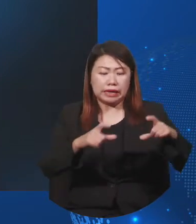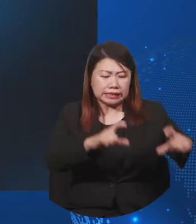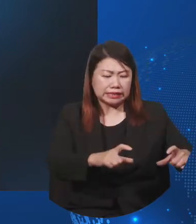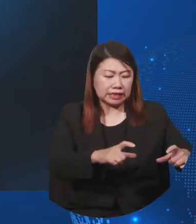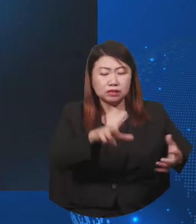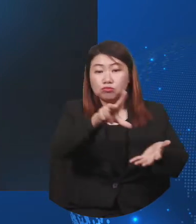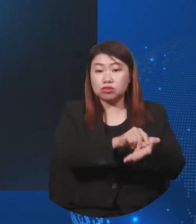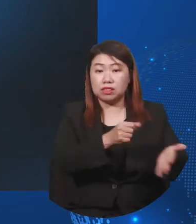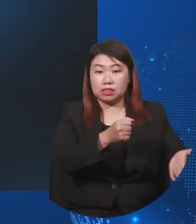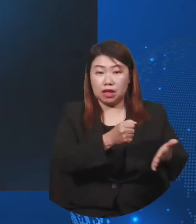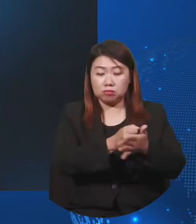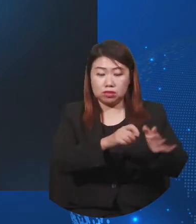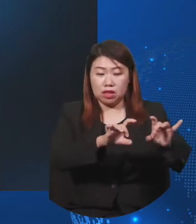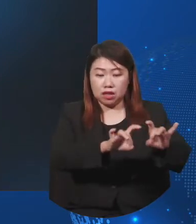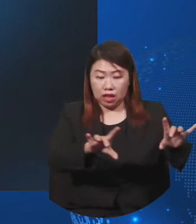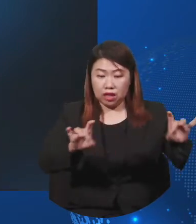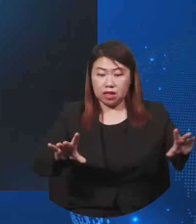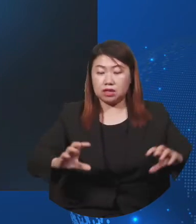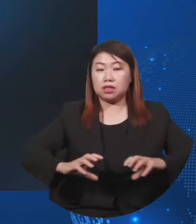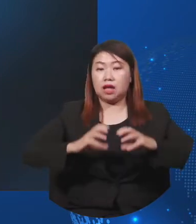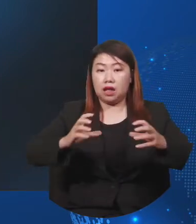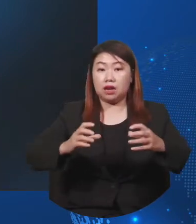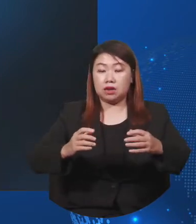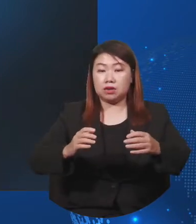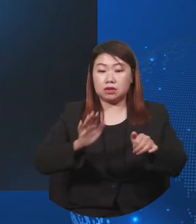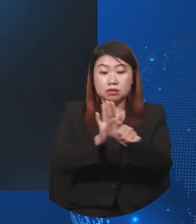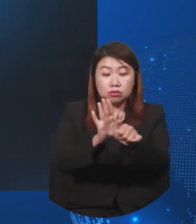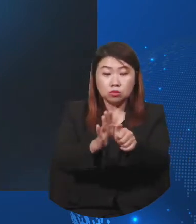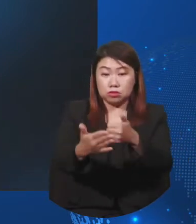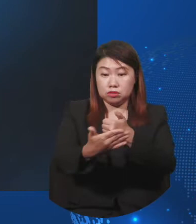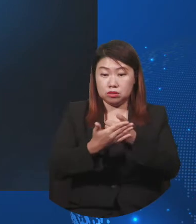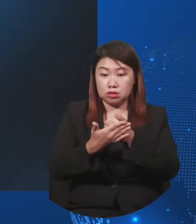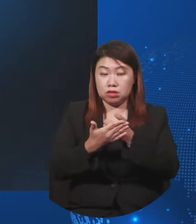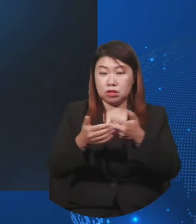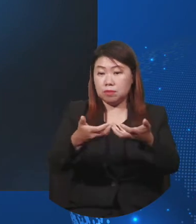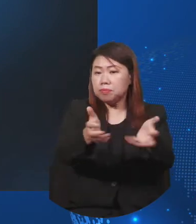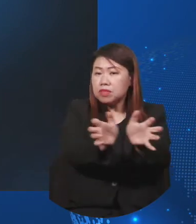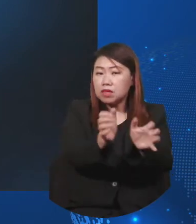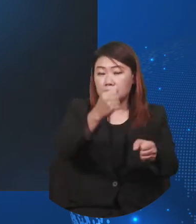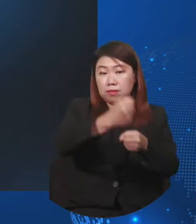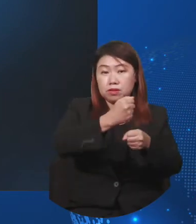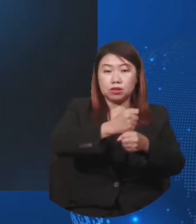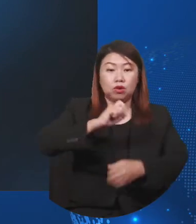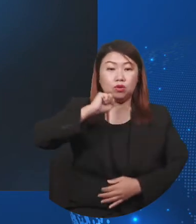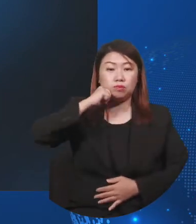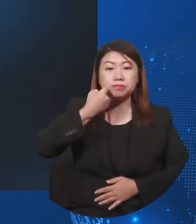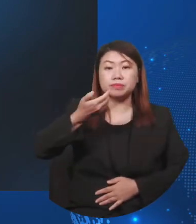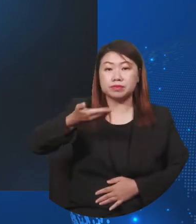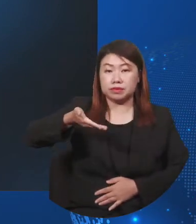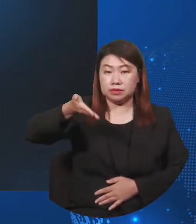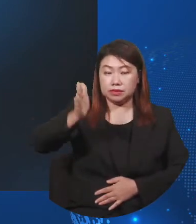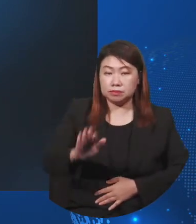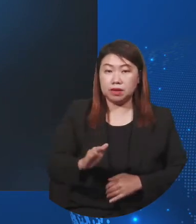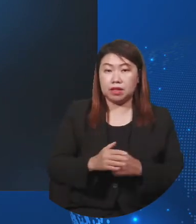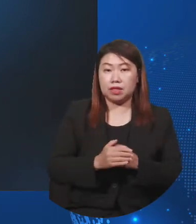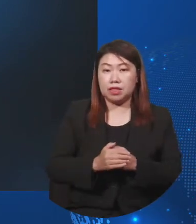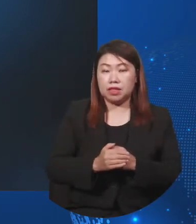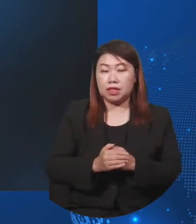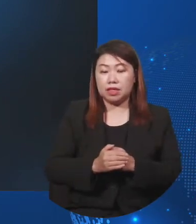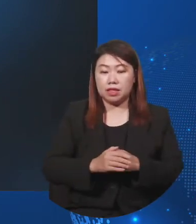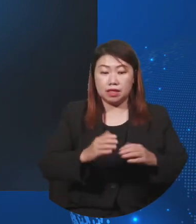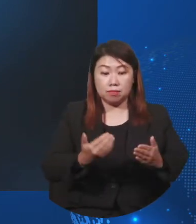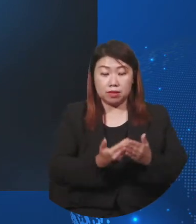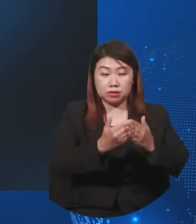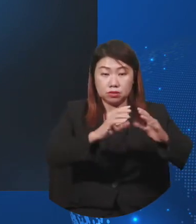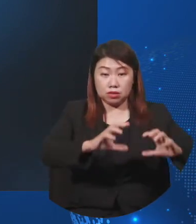agreed cooperation packages, yet the foundation for mutual support between developing countries is still the spirit